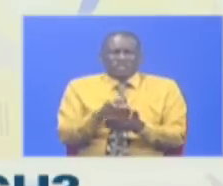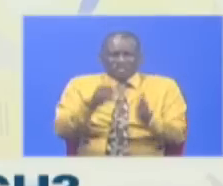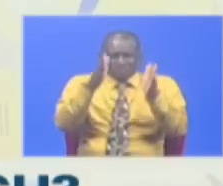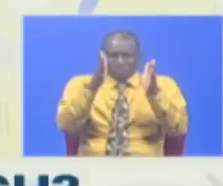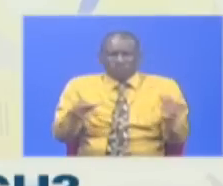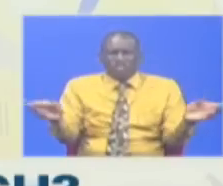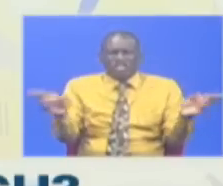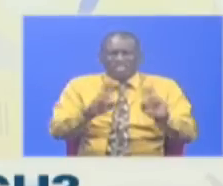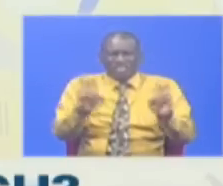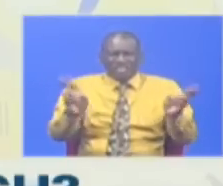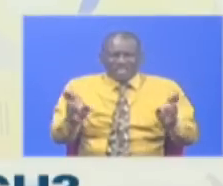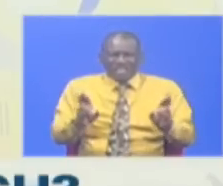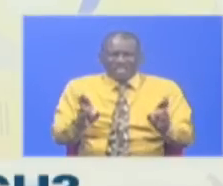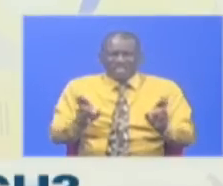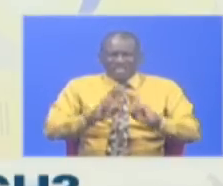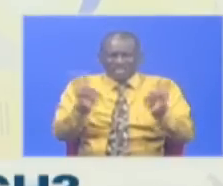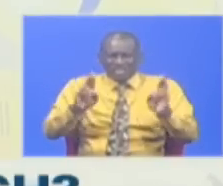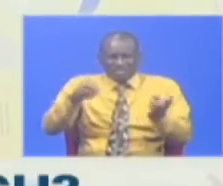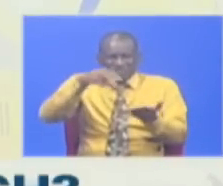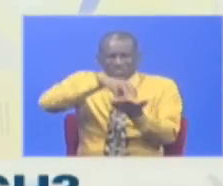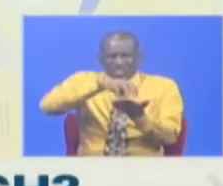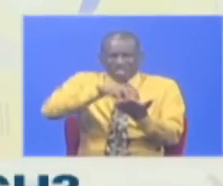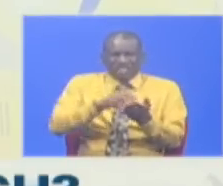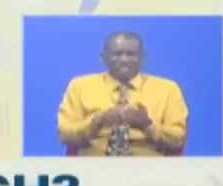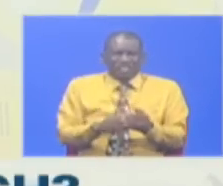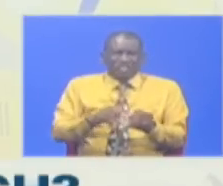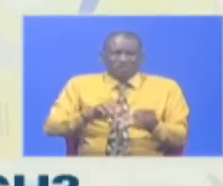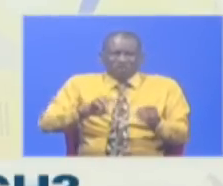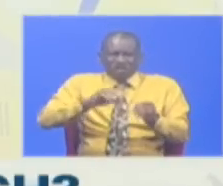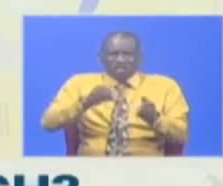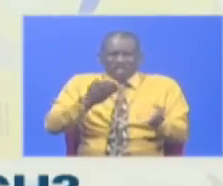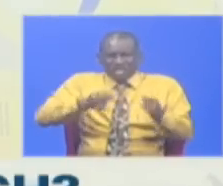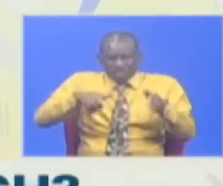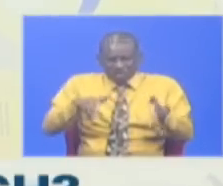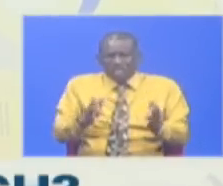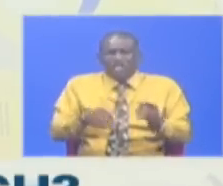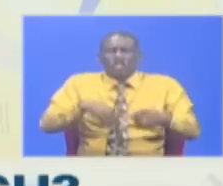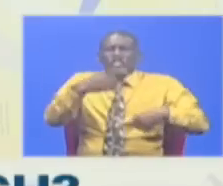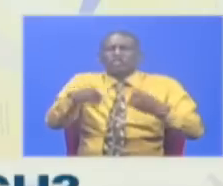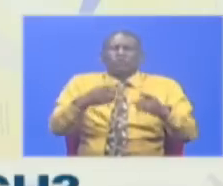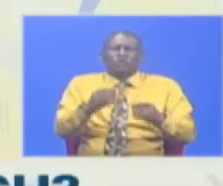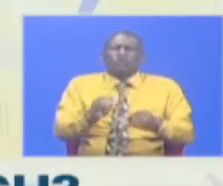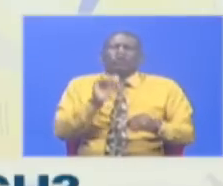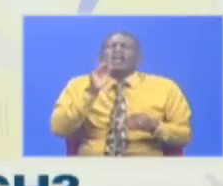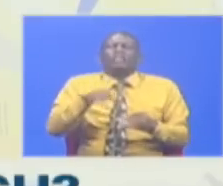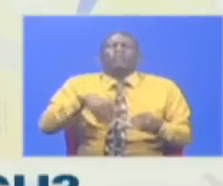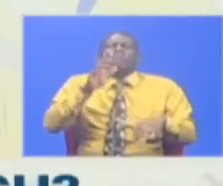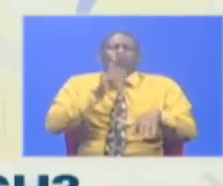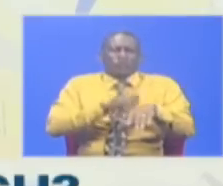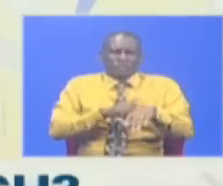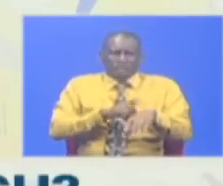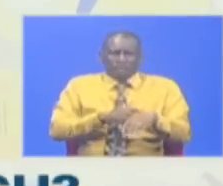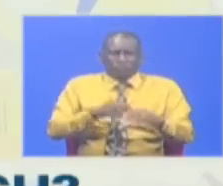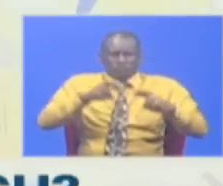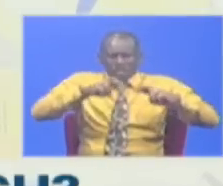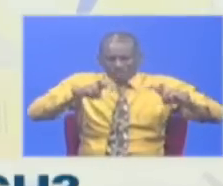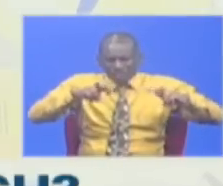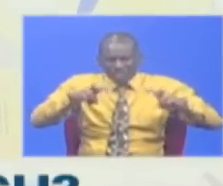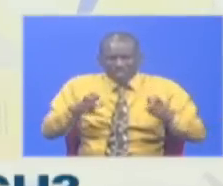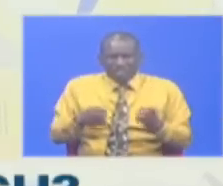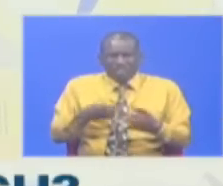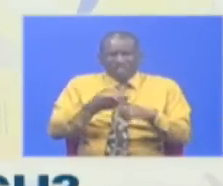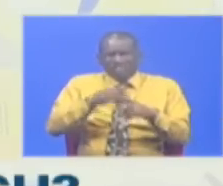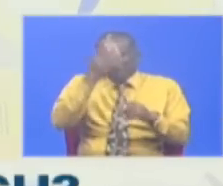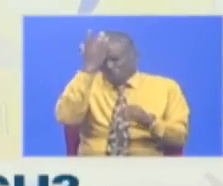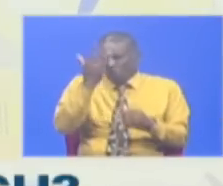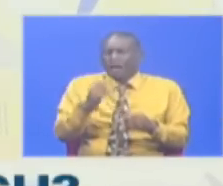be prosecuted. Otherwise, they keep on asking for more time to investigate. Then why take somebody